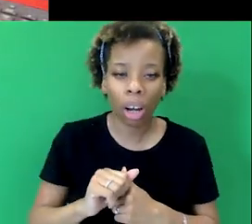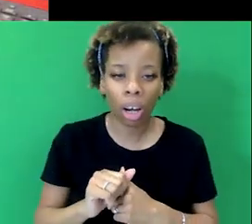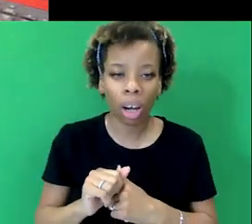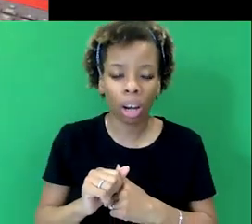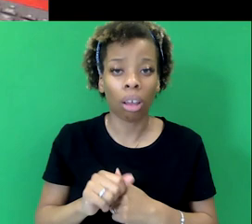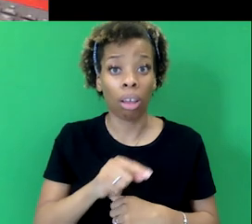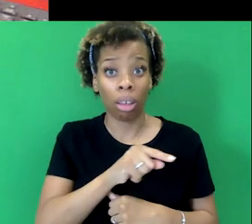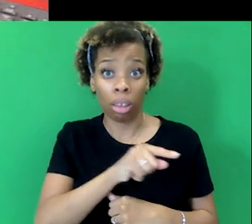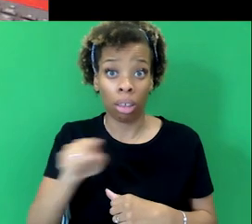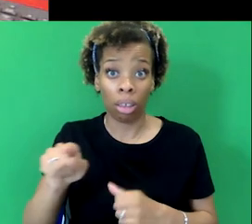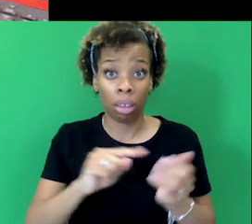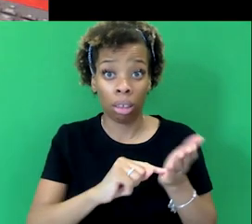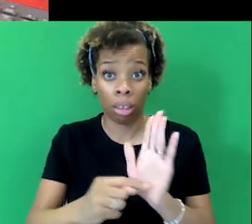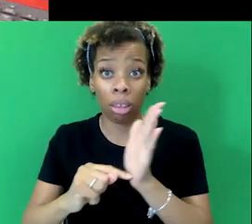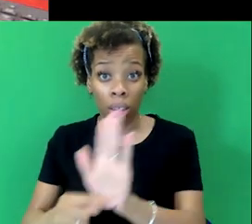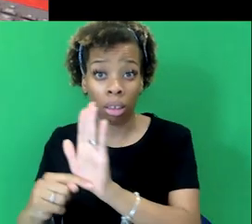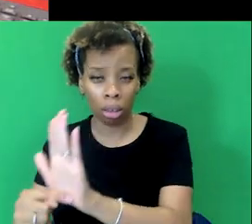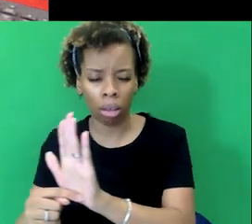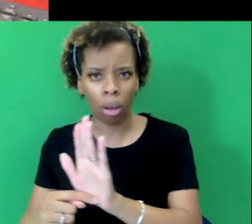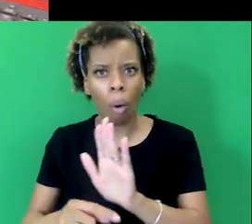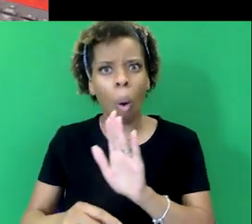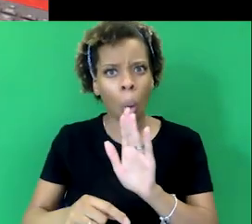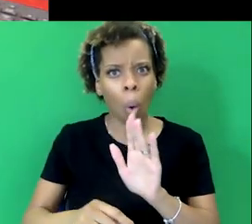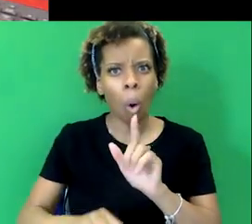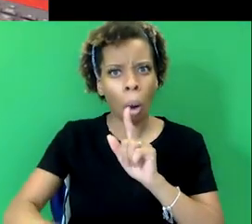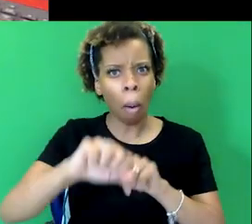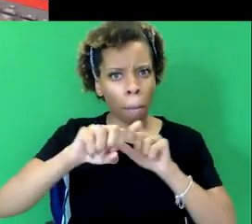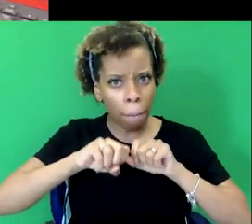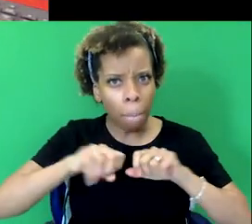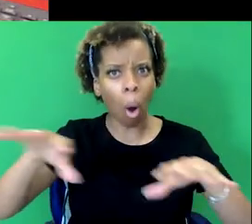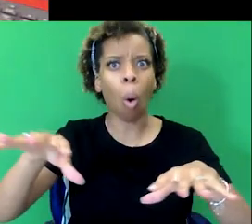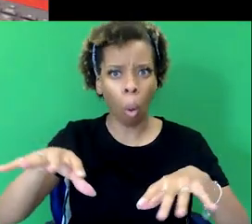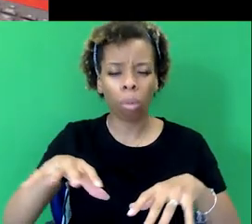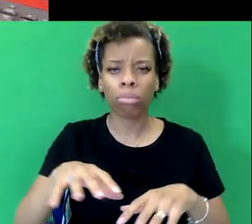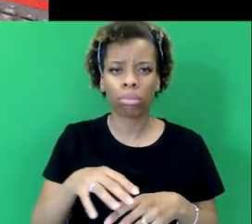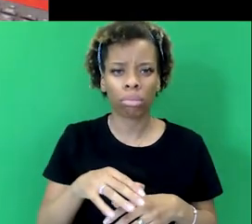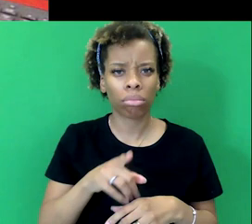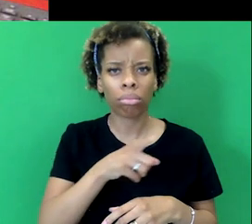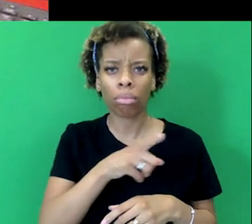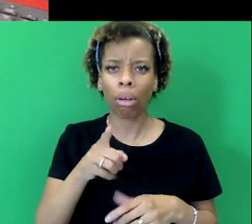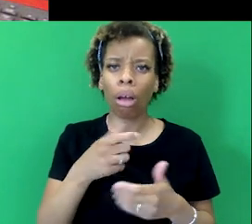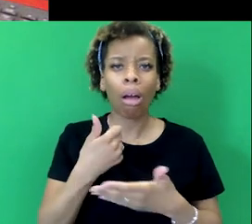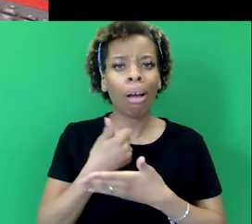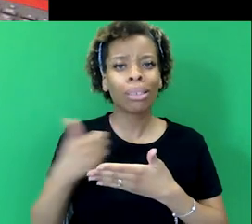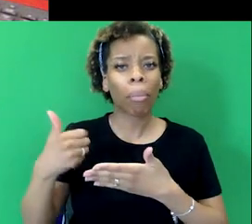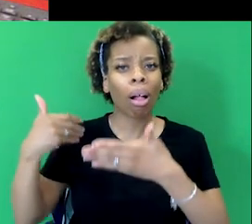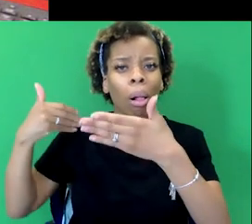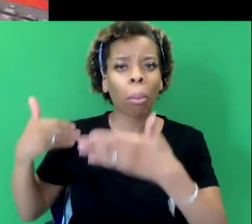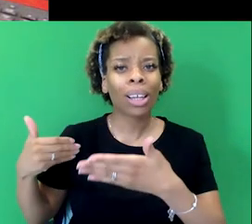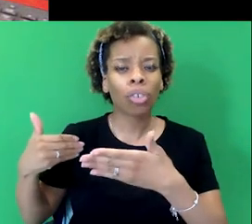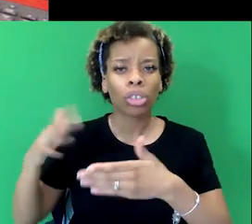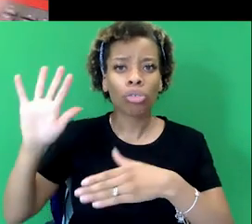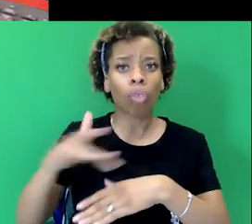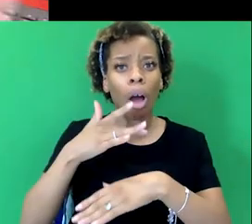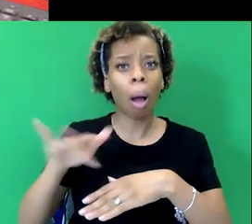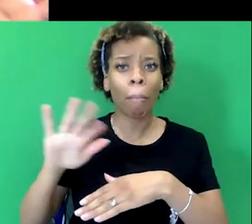these really bold, different ways. These are not the period dramas that I have to say